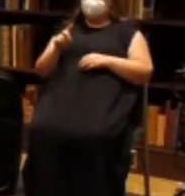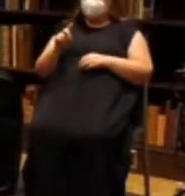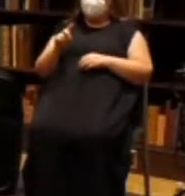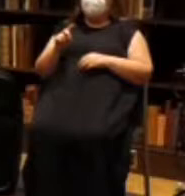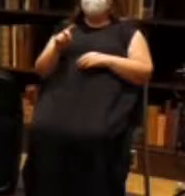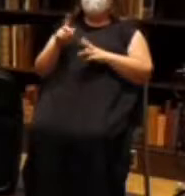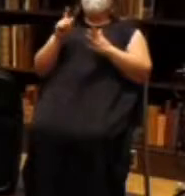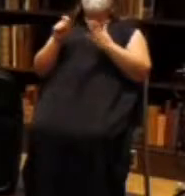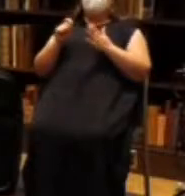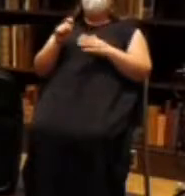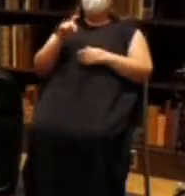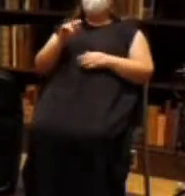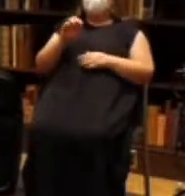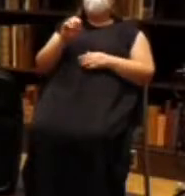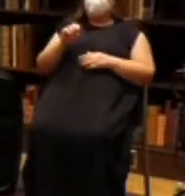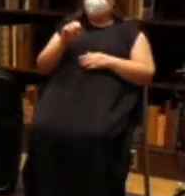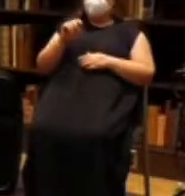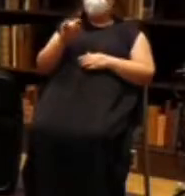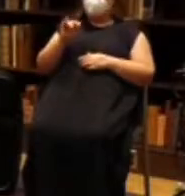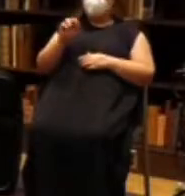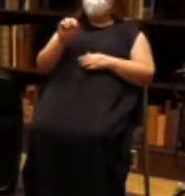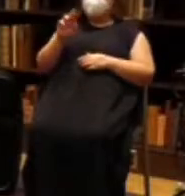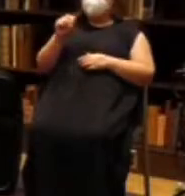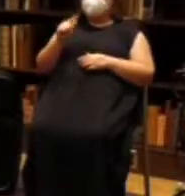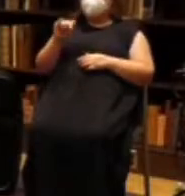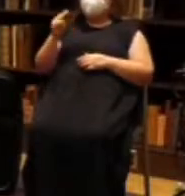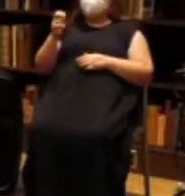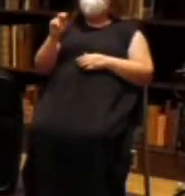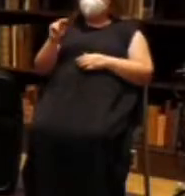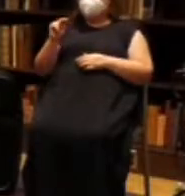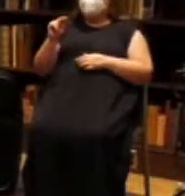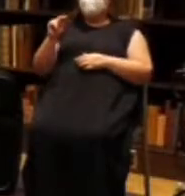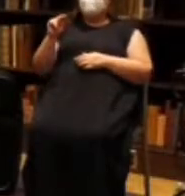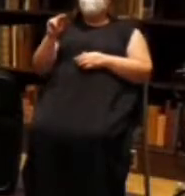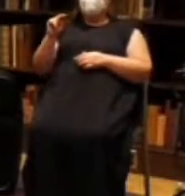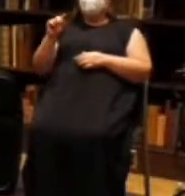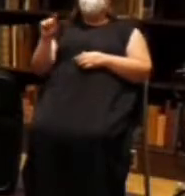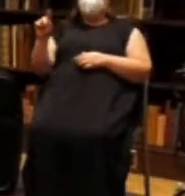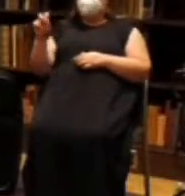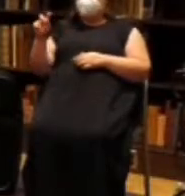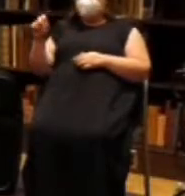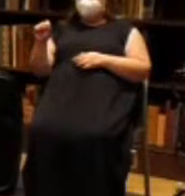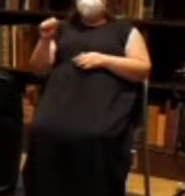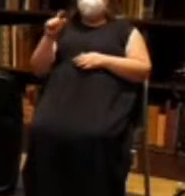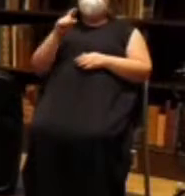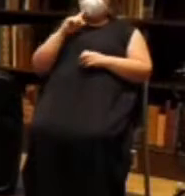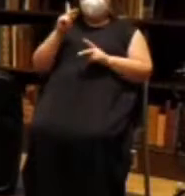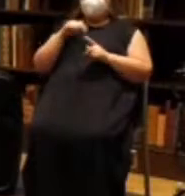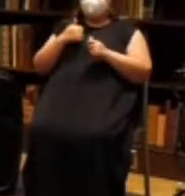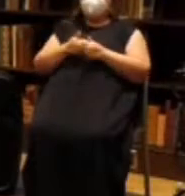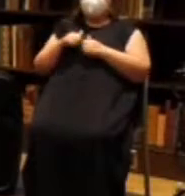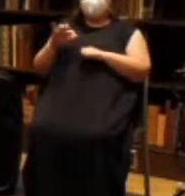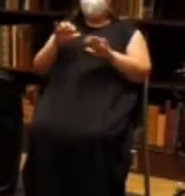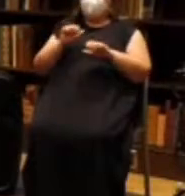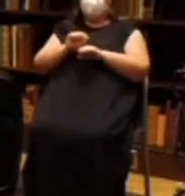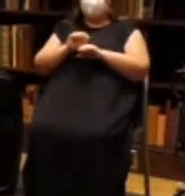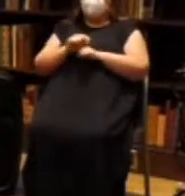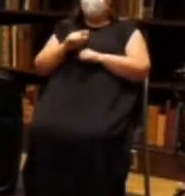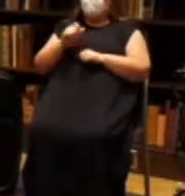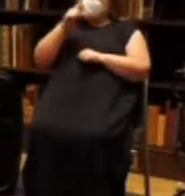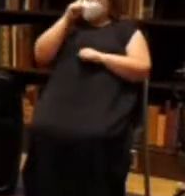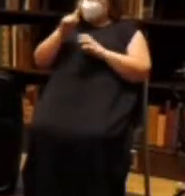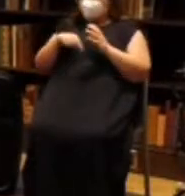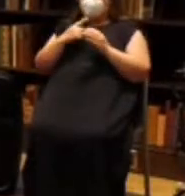Kate Drabinski and Joshua Clark Davis. These are all folks who I am like walking in the footsteps of, who have really thought a lot about